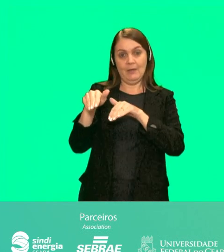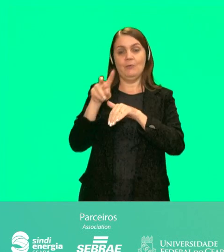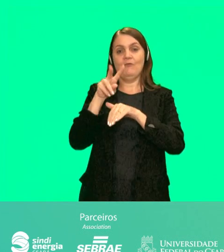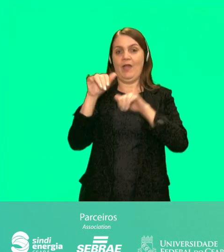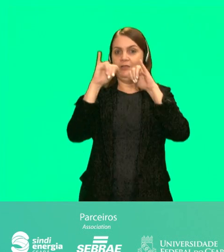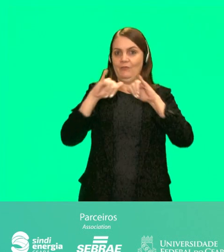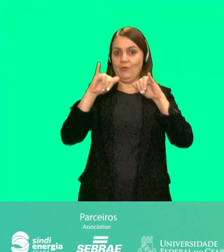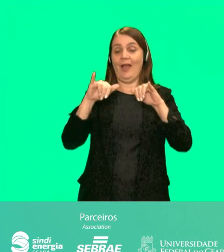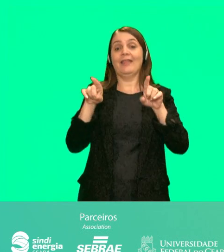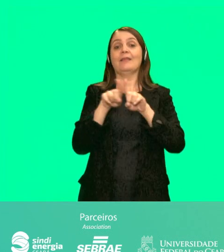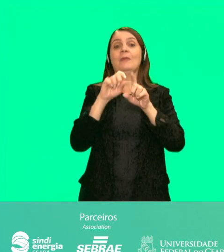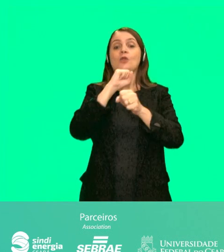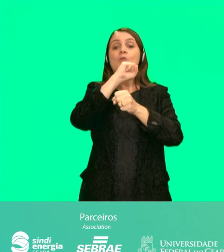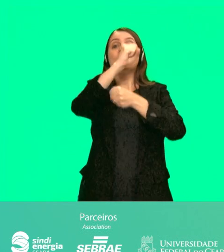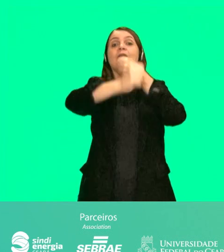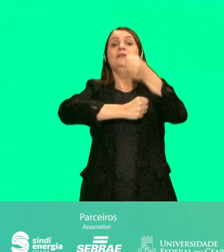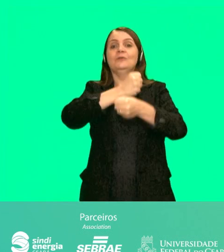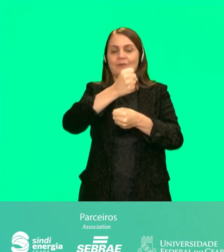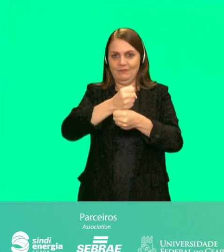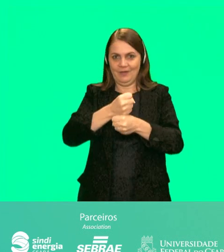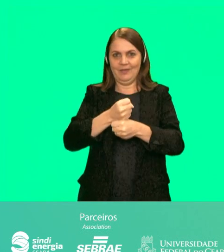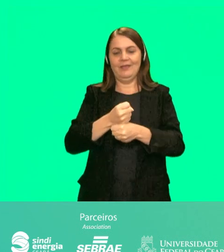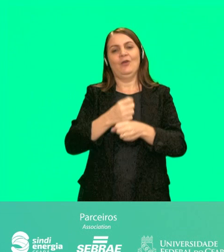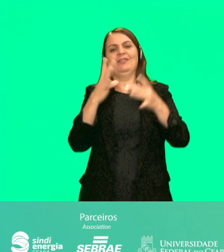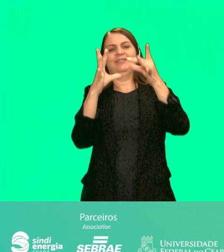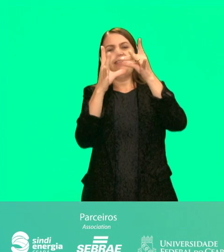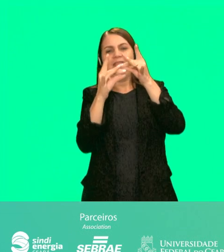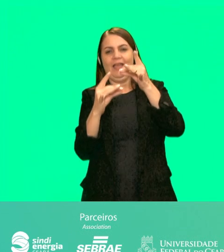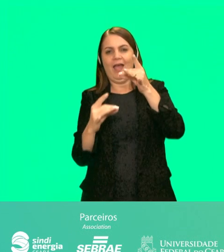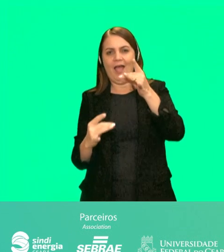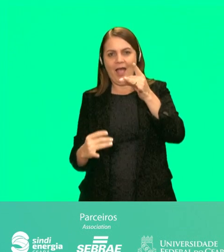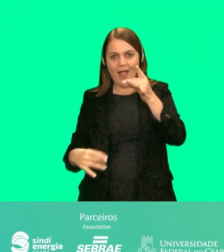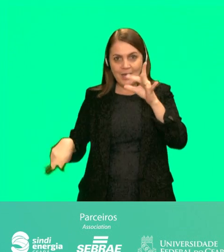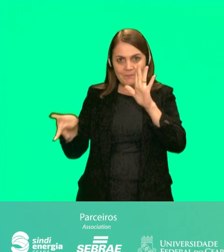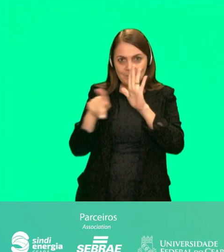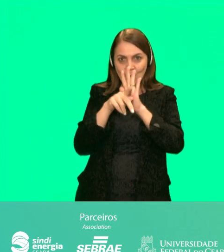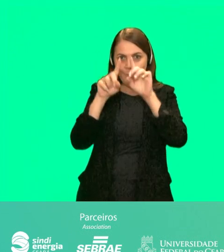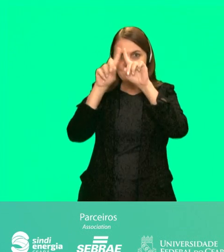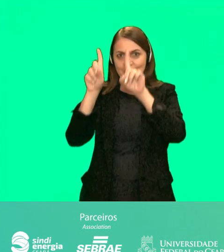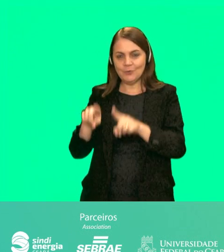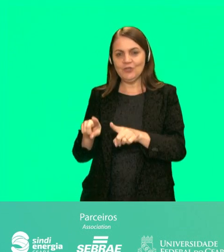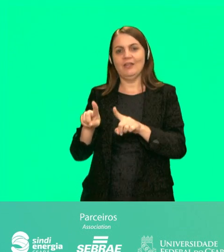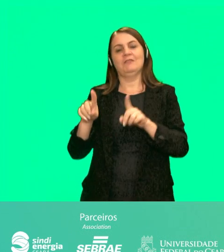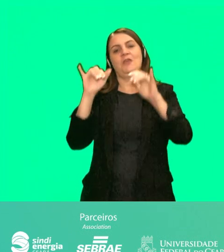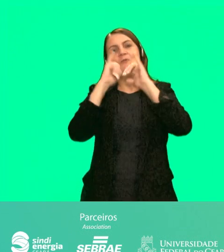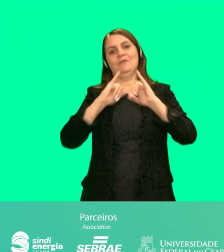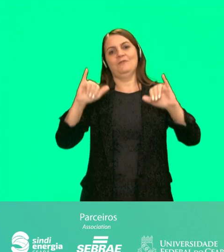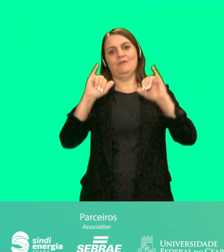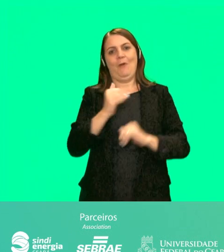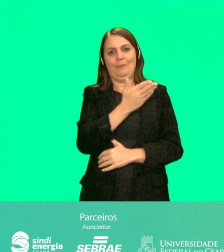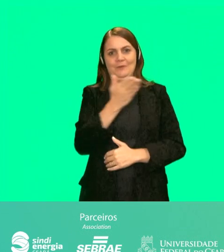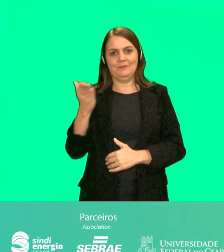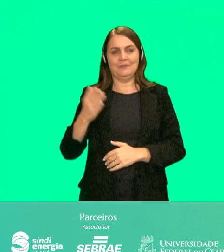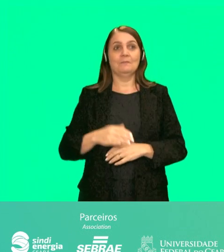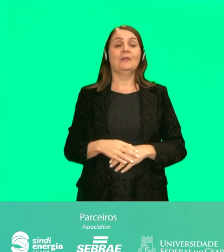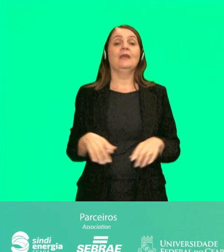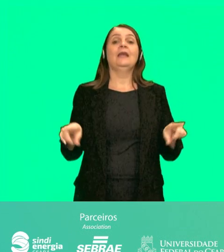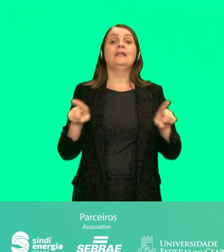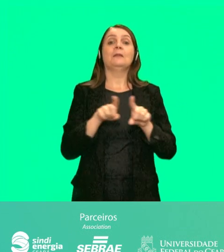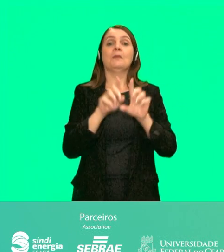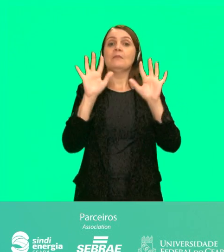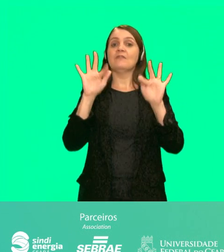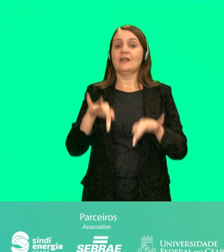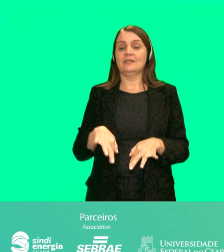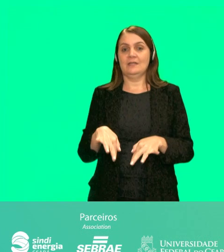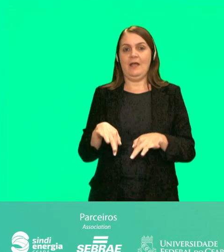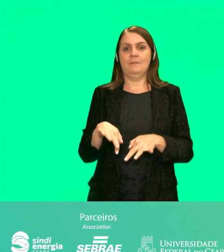though, and just we've recently contracted a project with Com Gás to